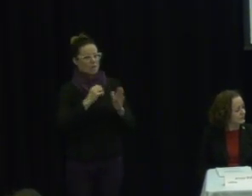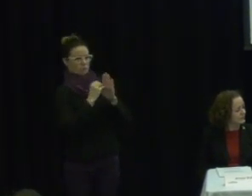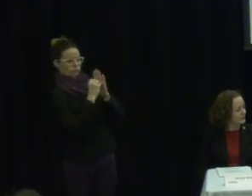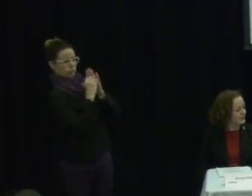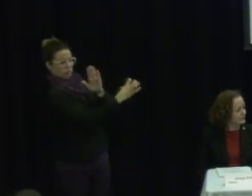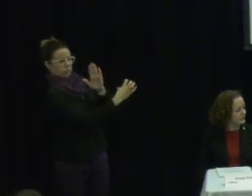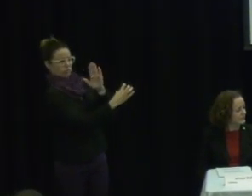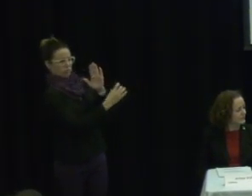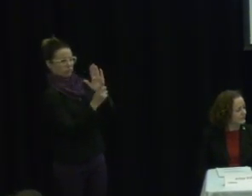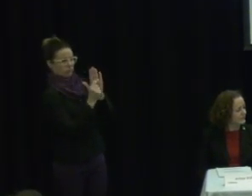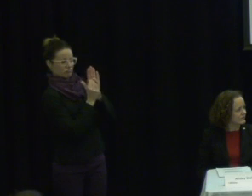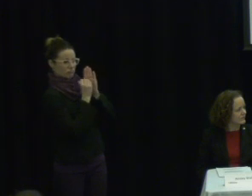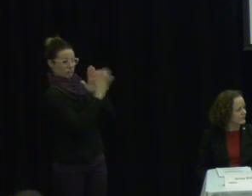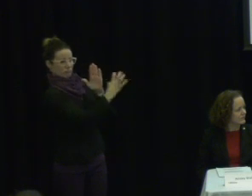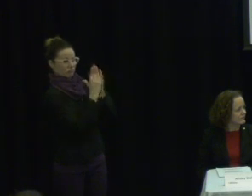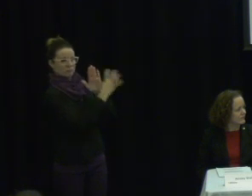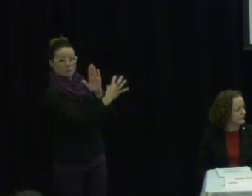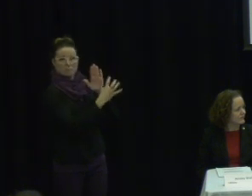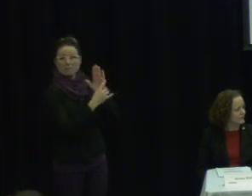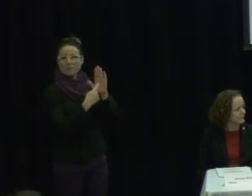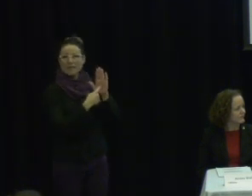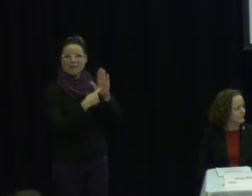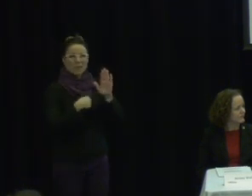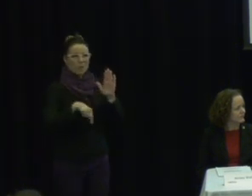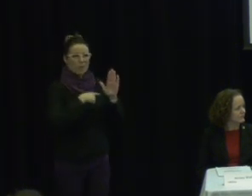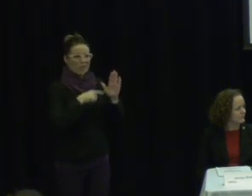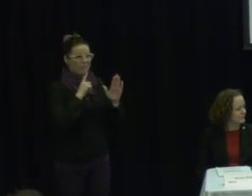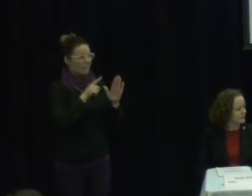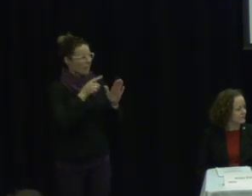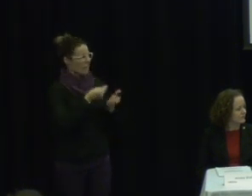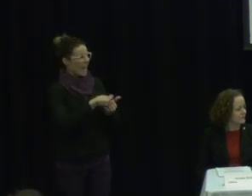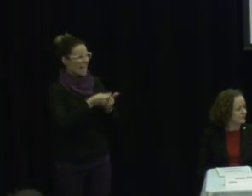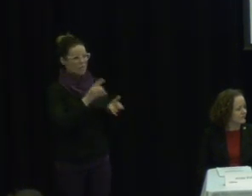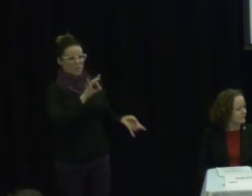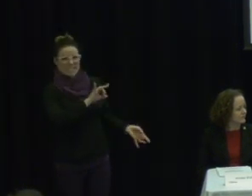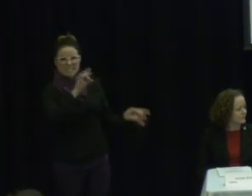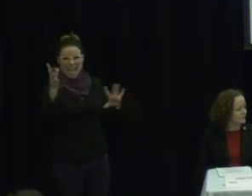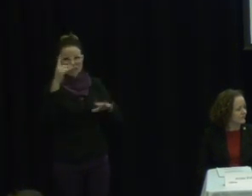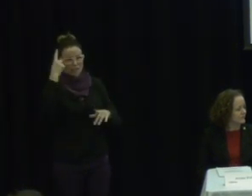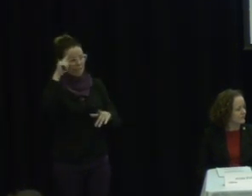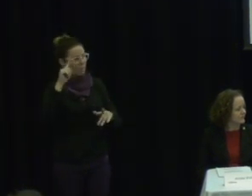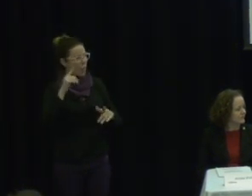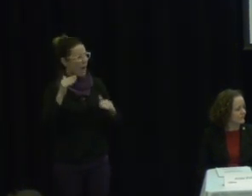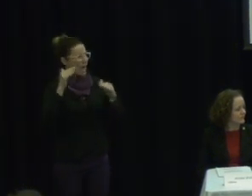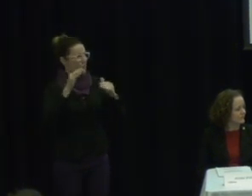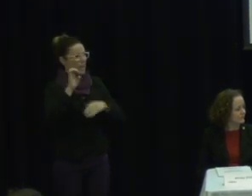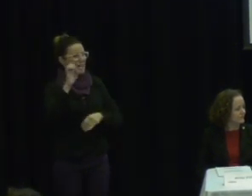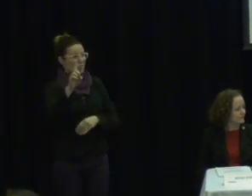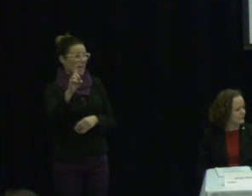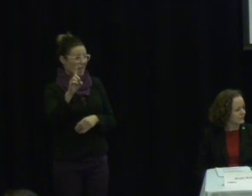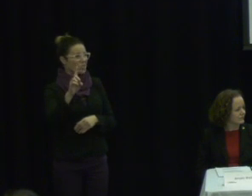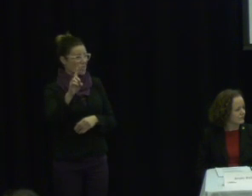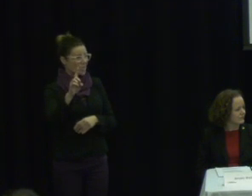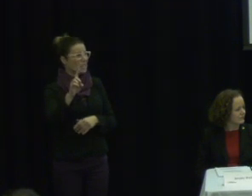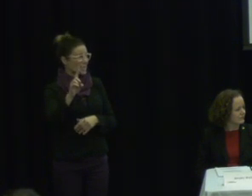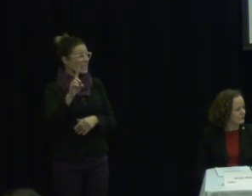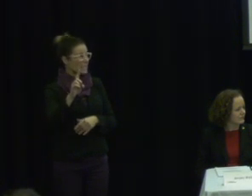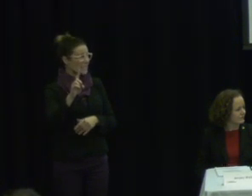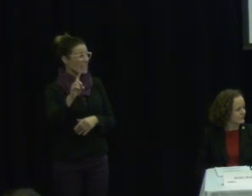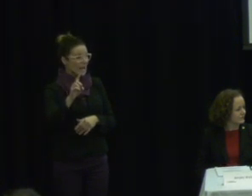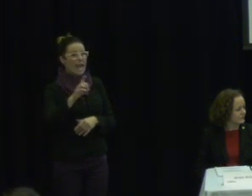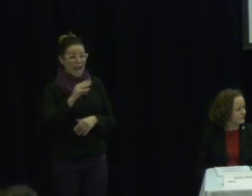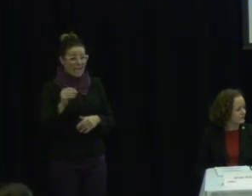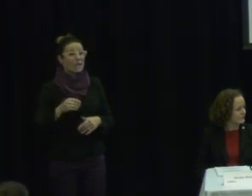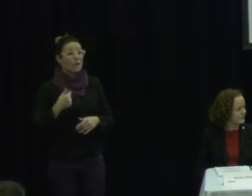financial disaster in higher education. It actually portended what has turned out to be 13 since that time, just here in New